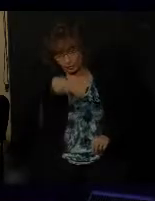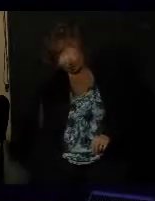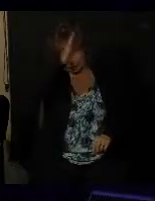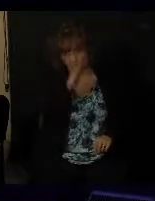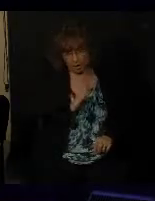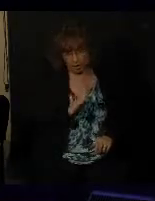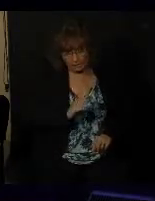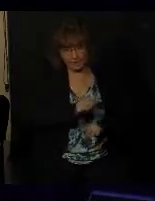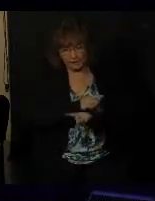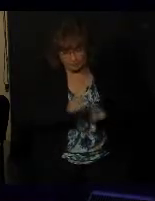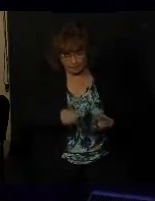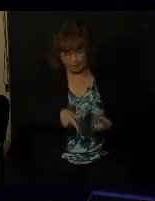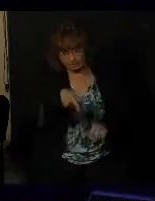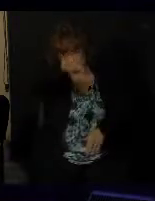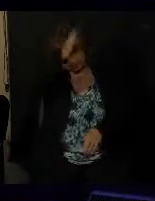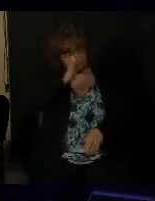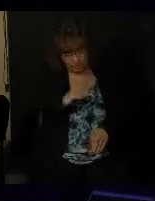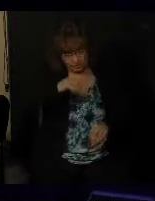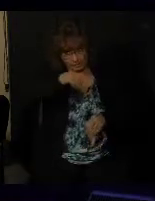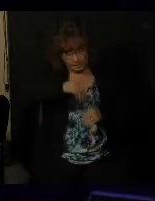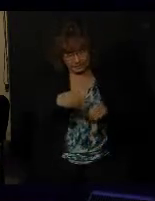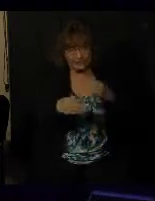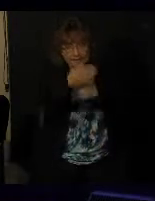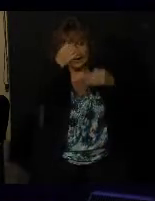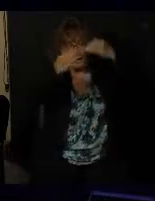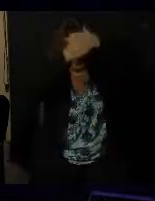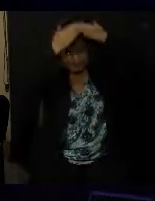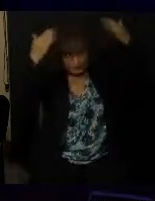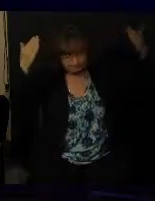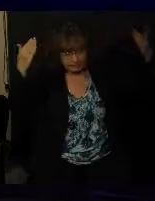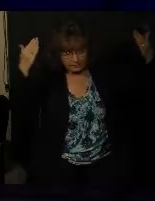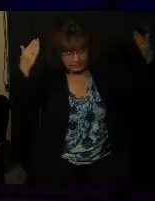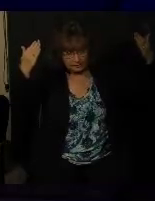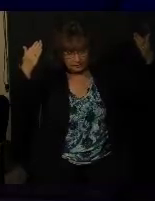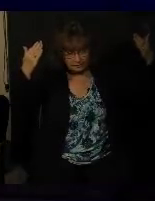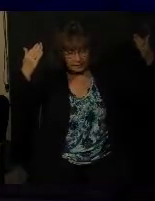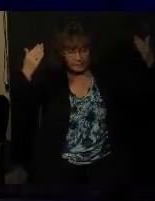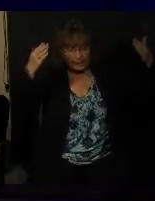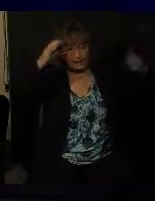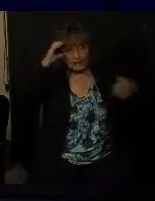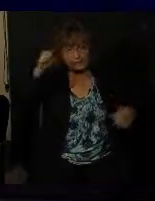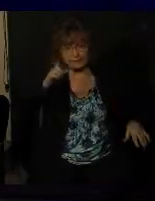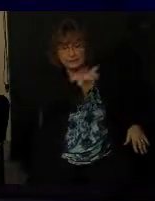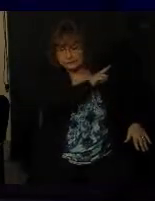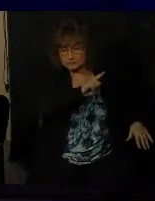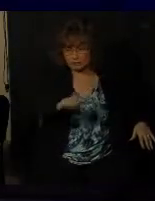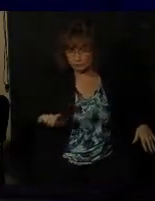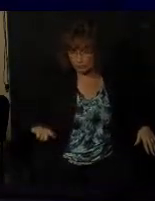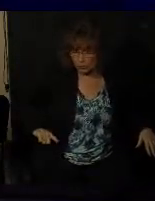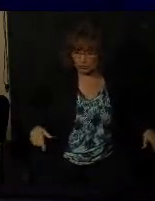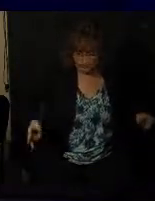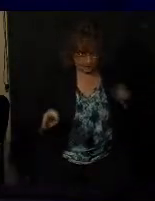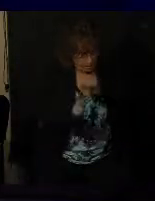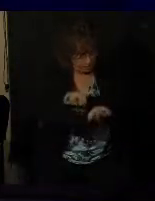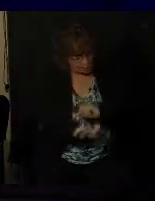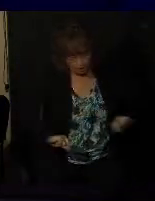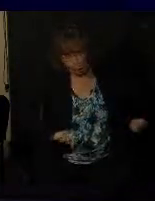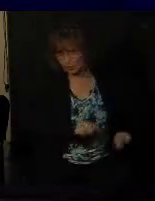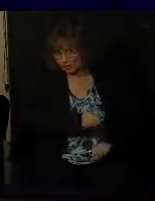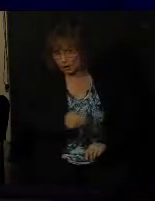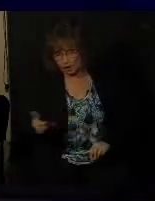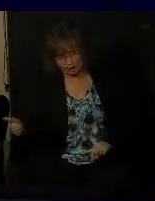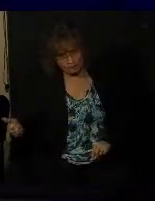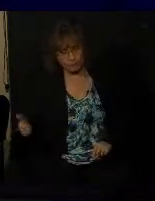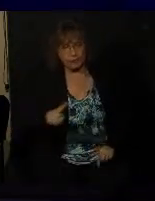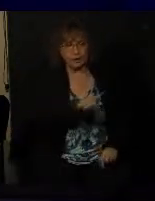Verse 18, the very end of verse 18, "I am the Lord, and there is none else." Verse 19, "I, the